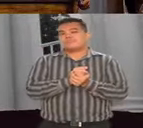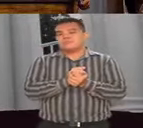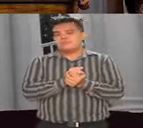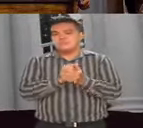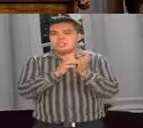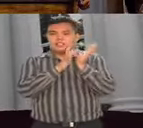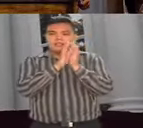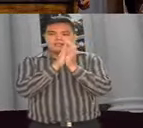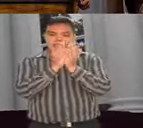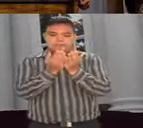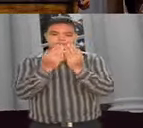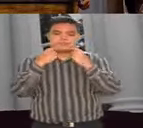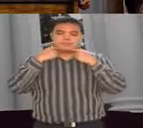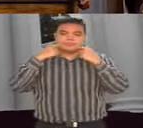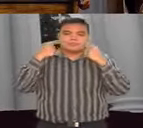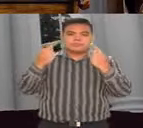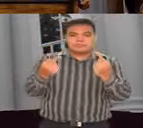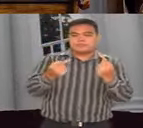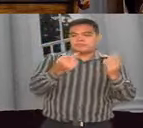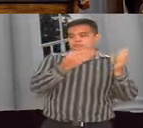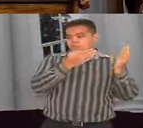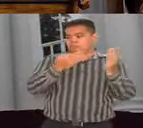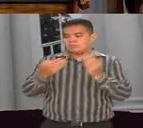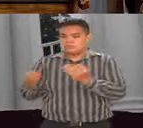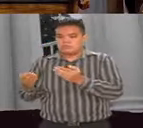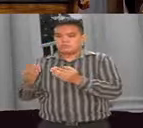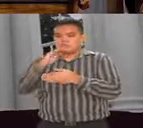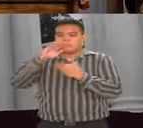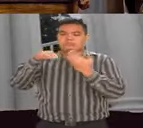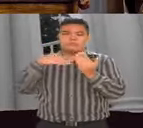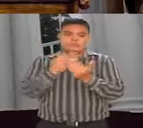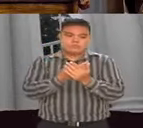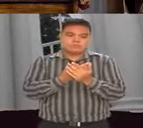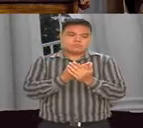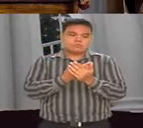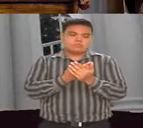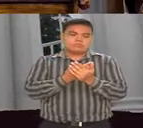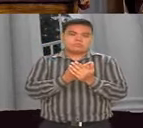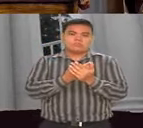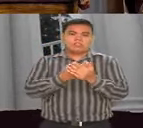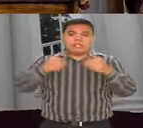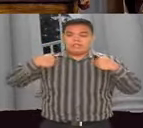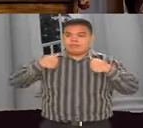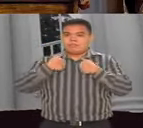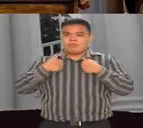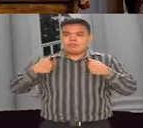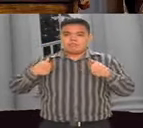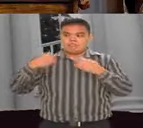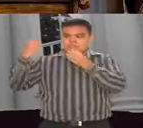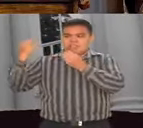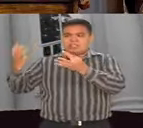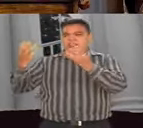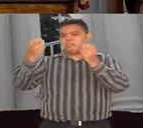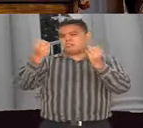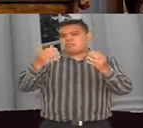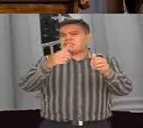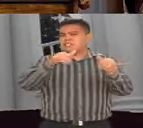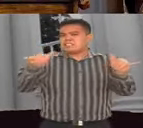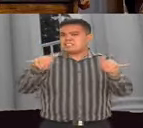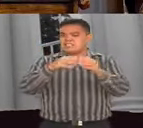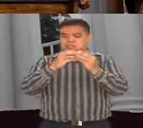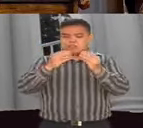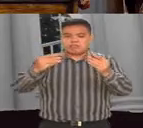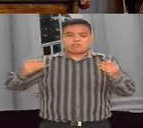and all the children of the east lay along in the valley like grasshoppers for multitude, and their camels were without number as the sand